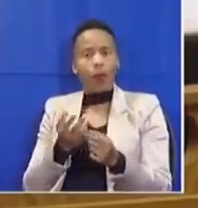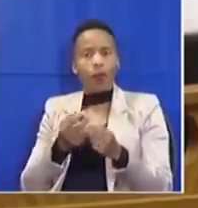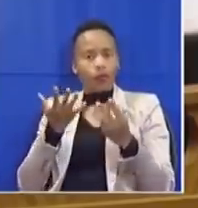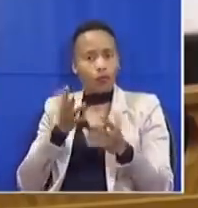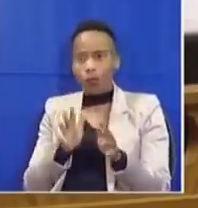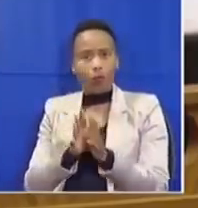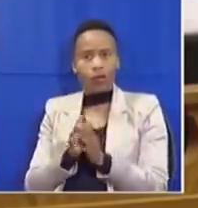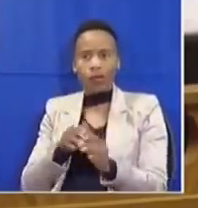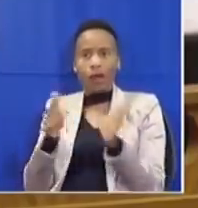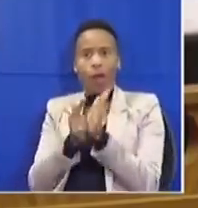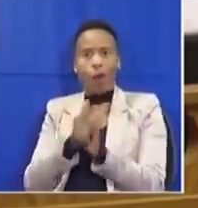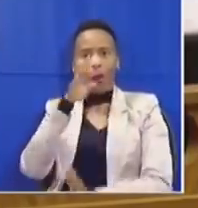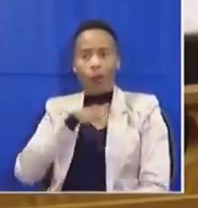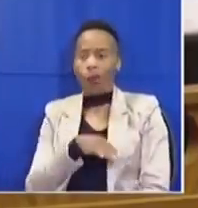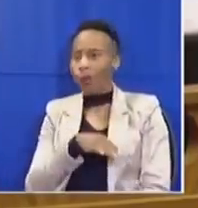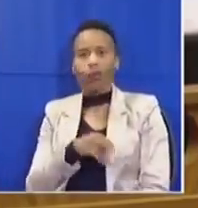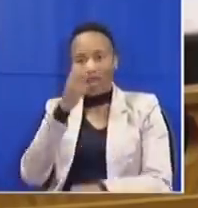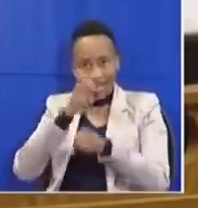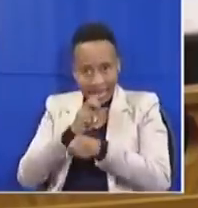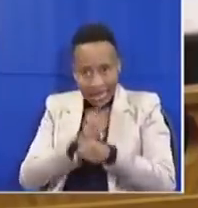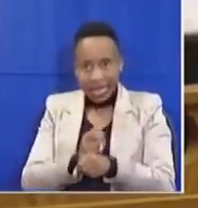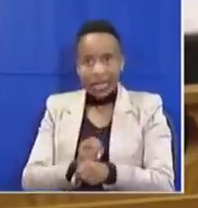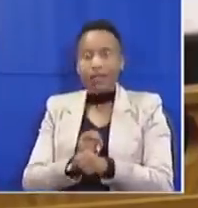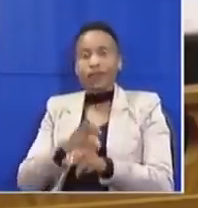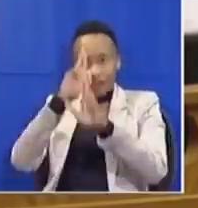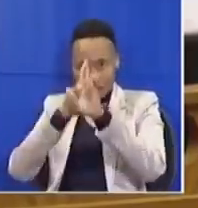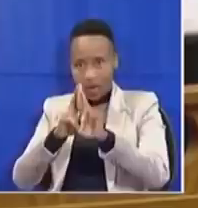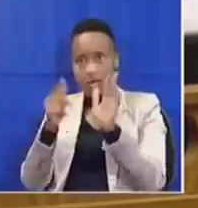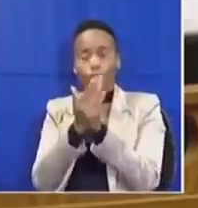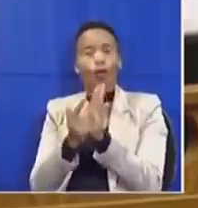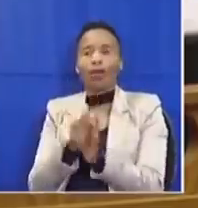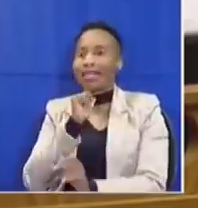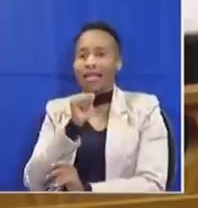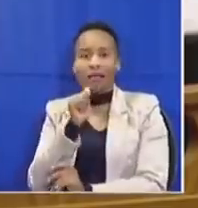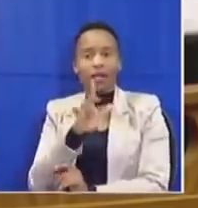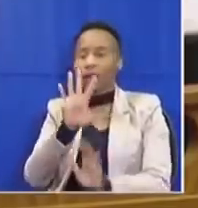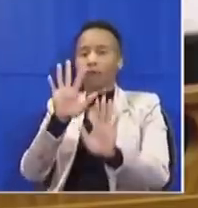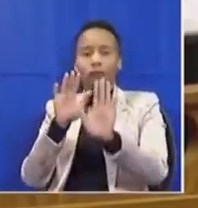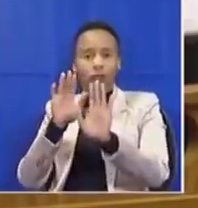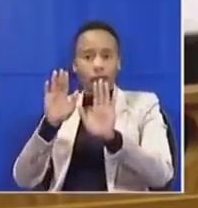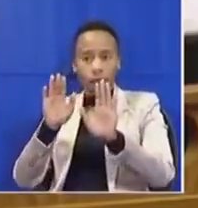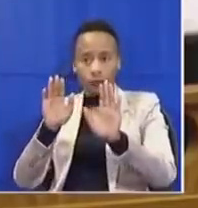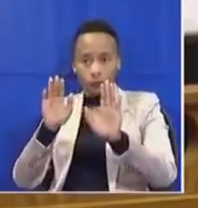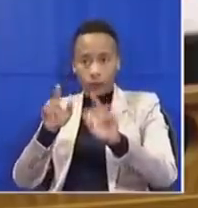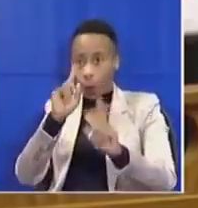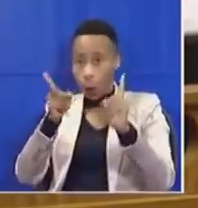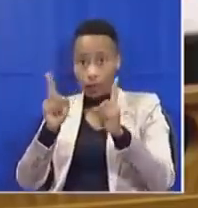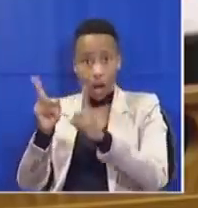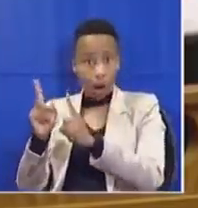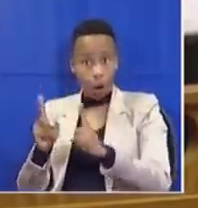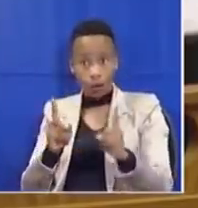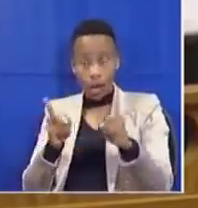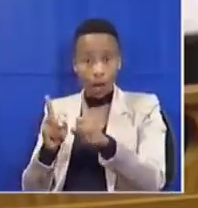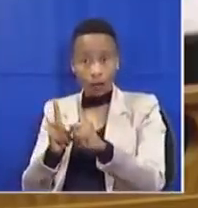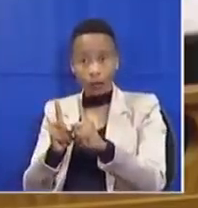you should bear the consequences. No matter how noble. Order, honourable members, is. I can't hear the member on the